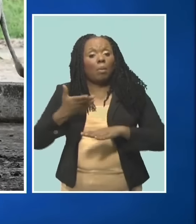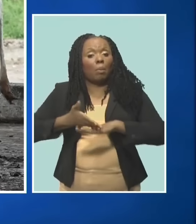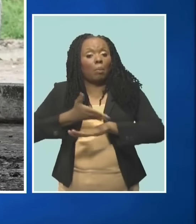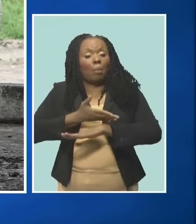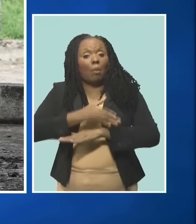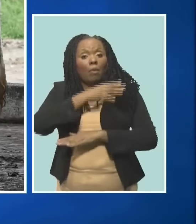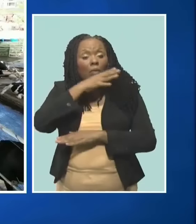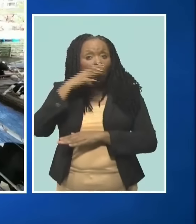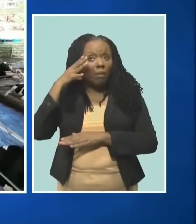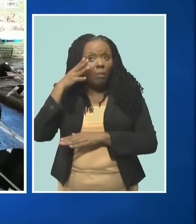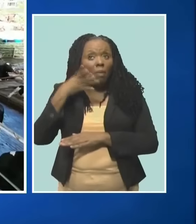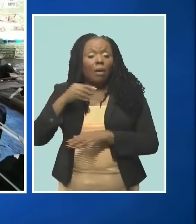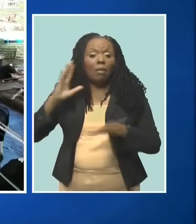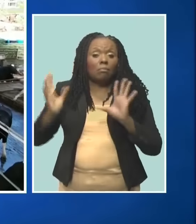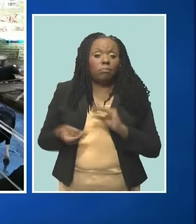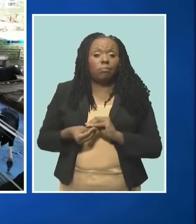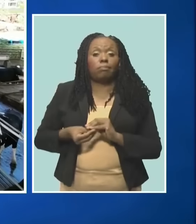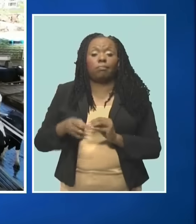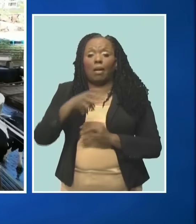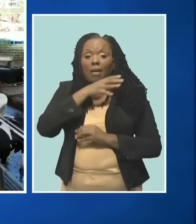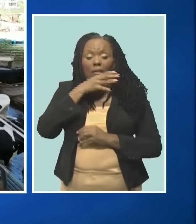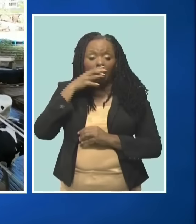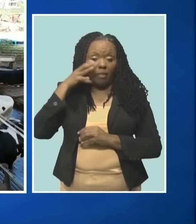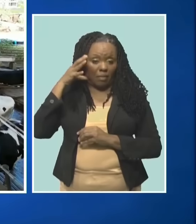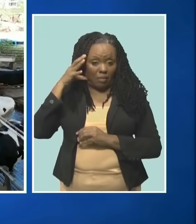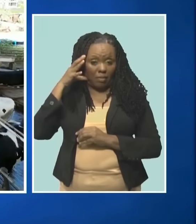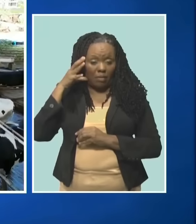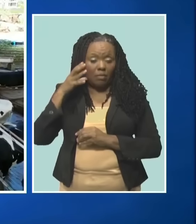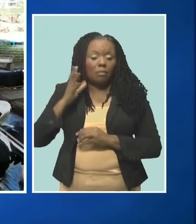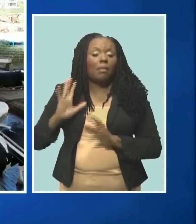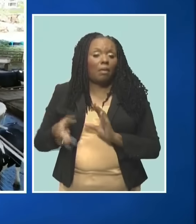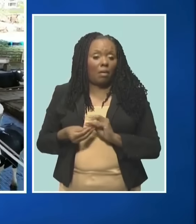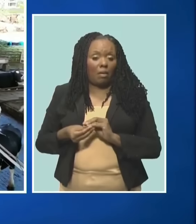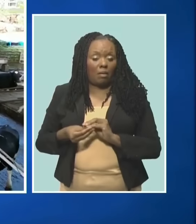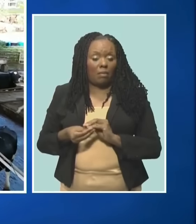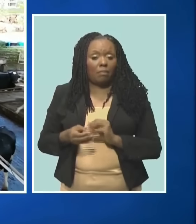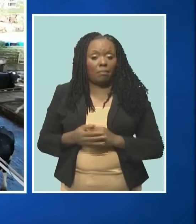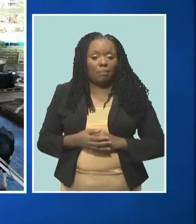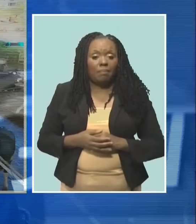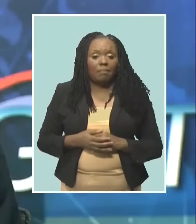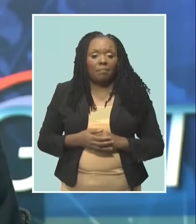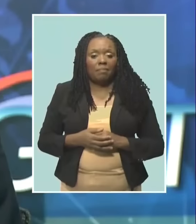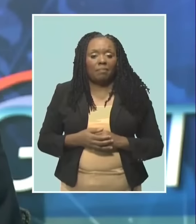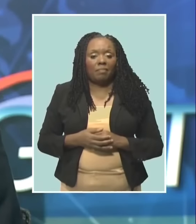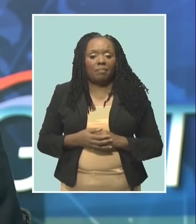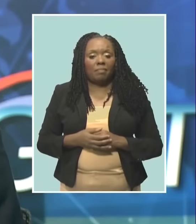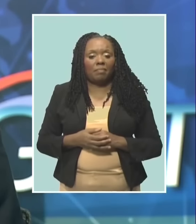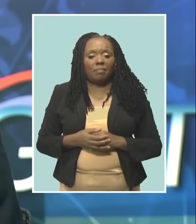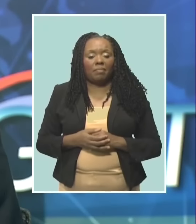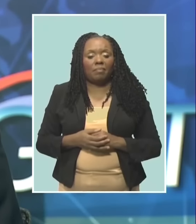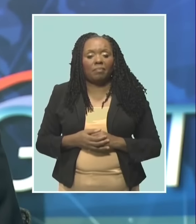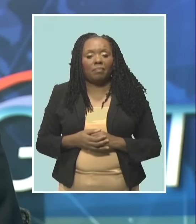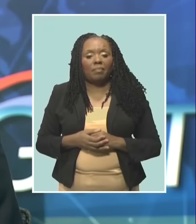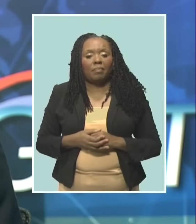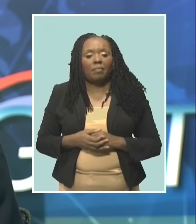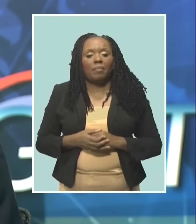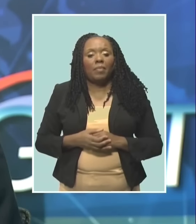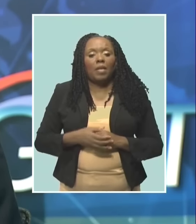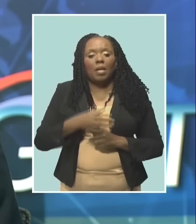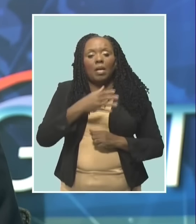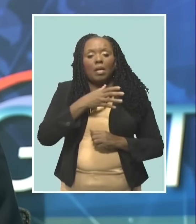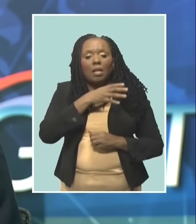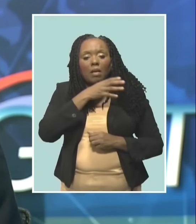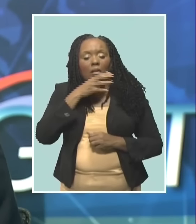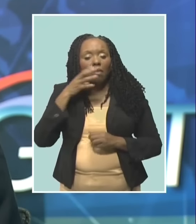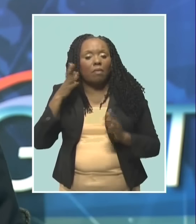operations and overall agricultural production. Sean Farrell, CBC News. Well, in response to concerns from